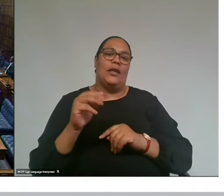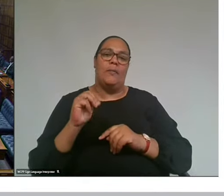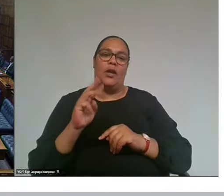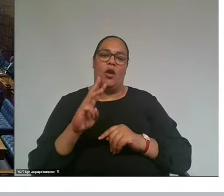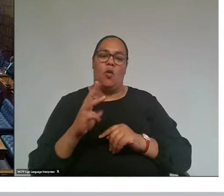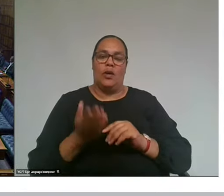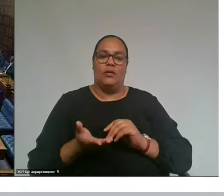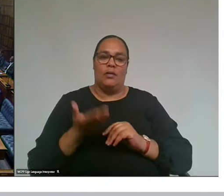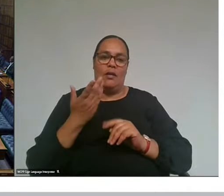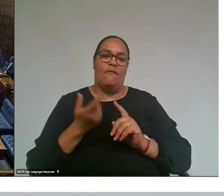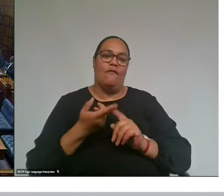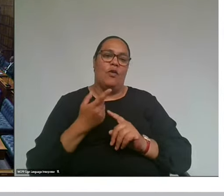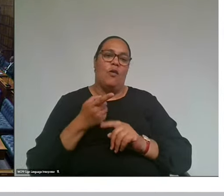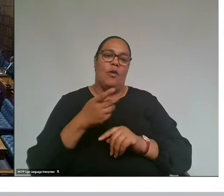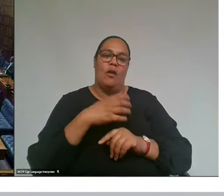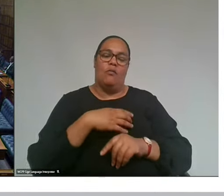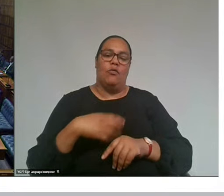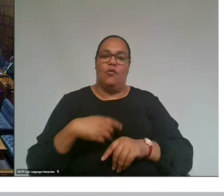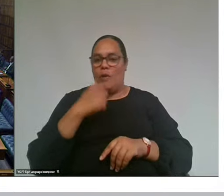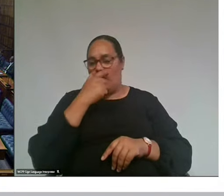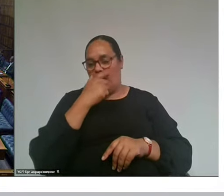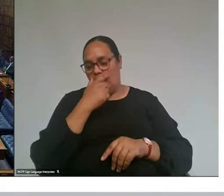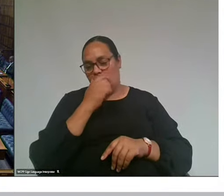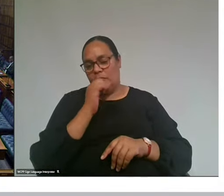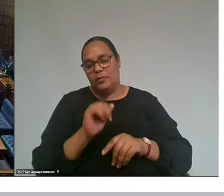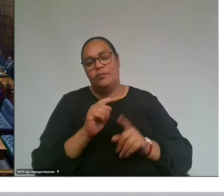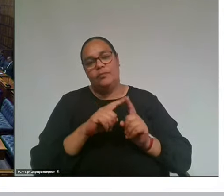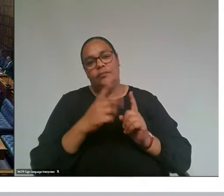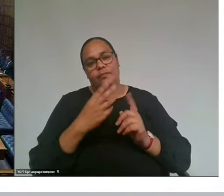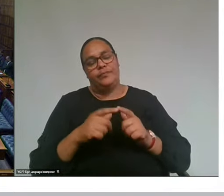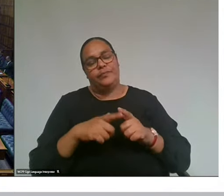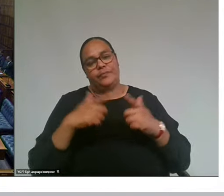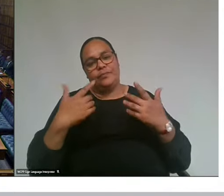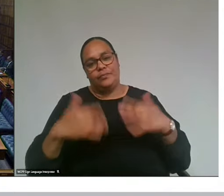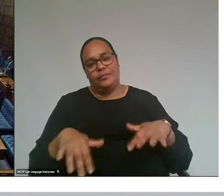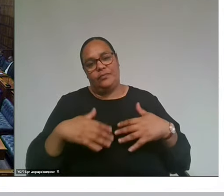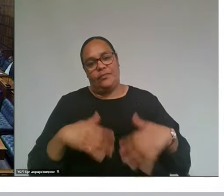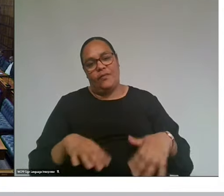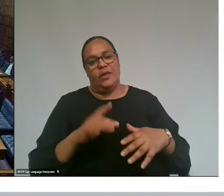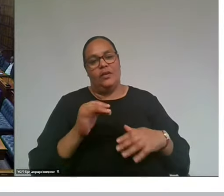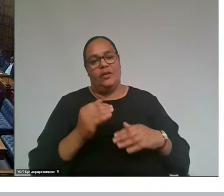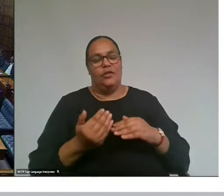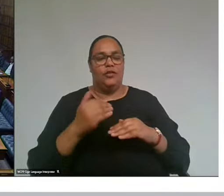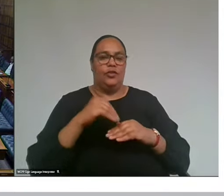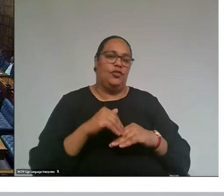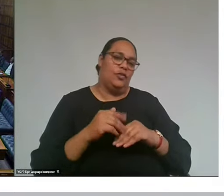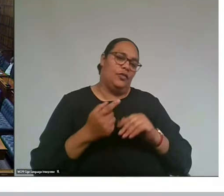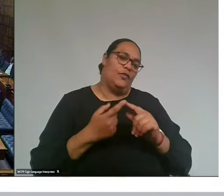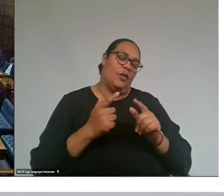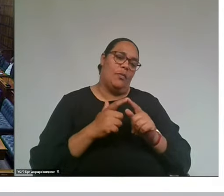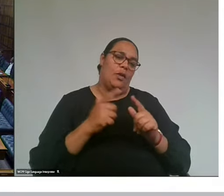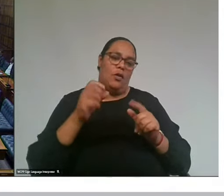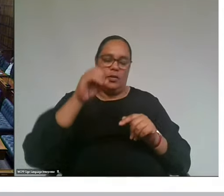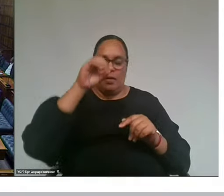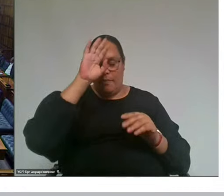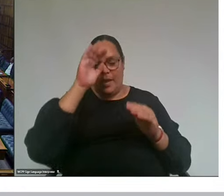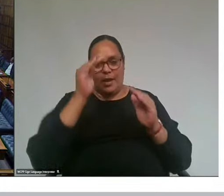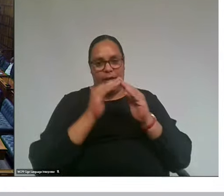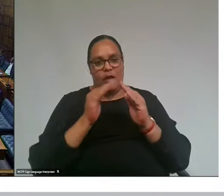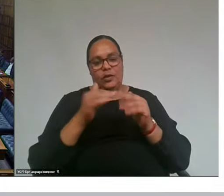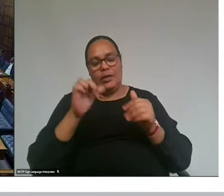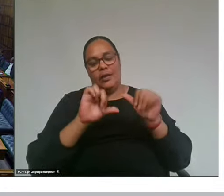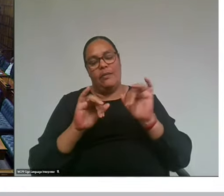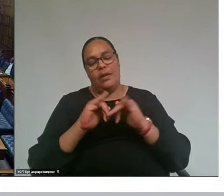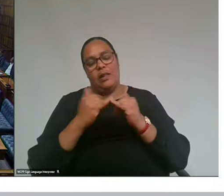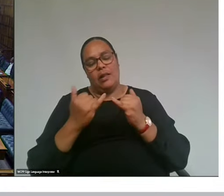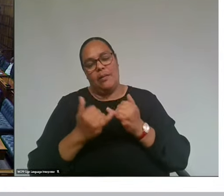lifted by by President Raposa um there is a significant interest by large mining houses large chemical